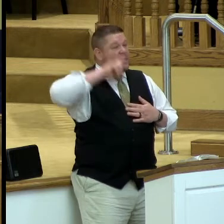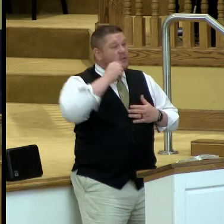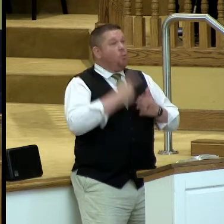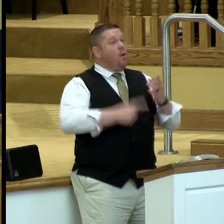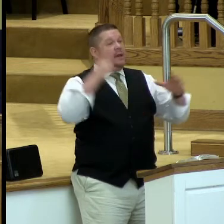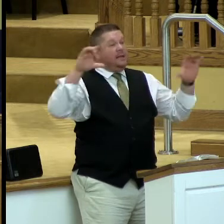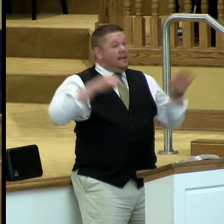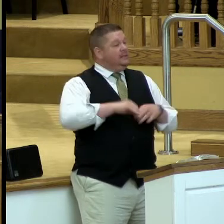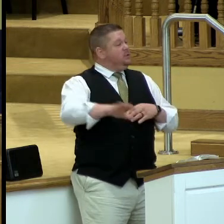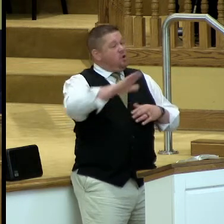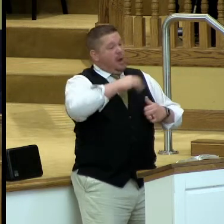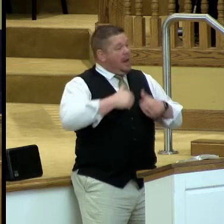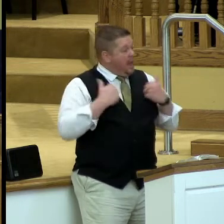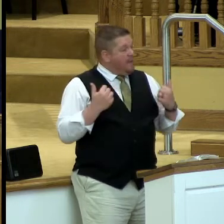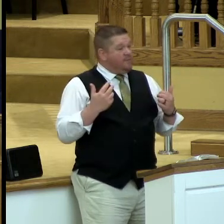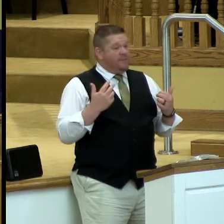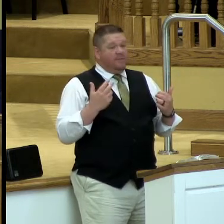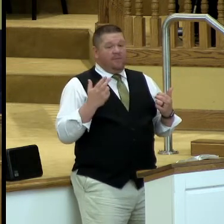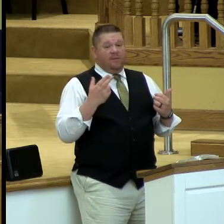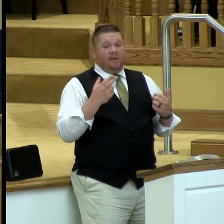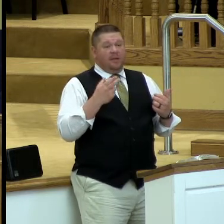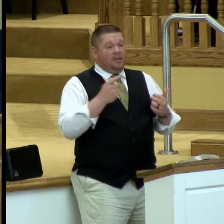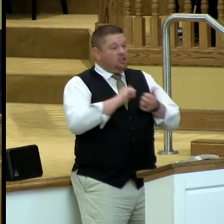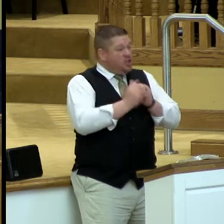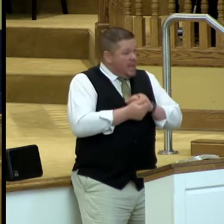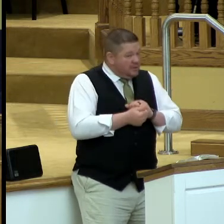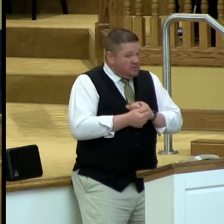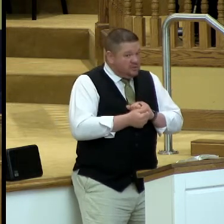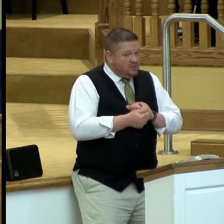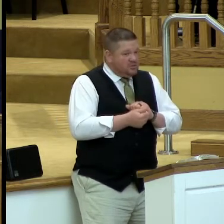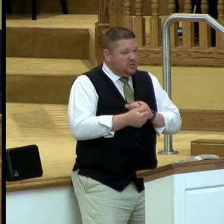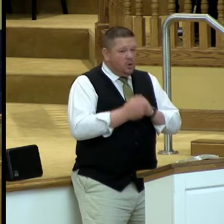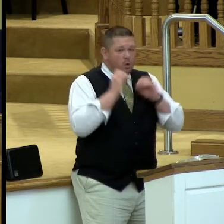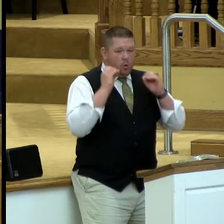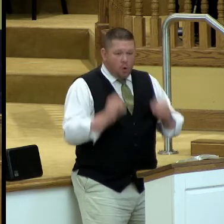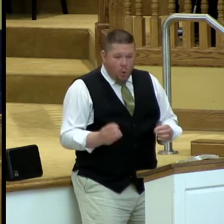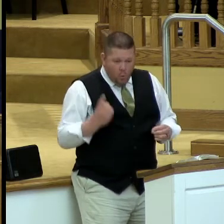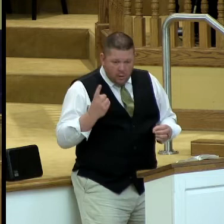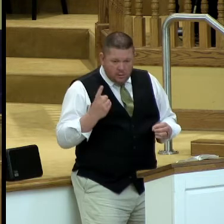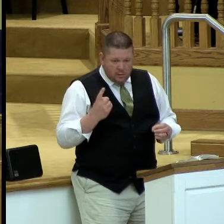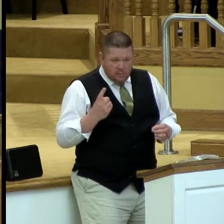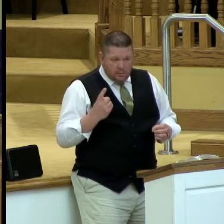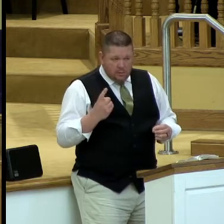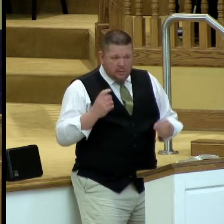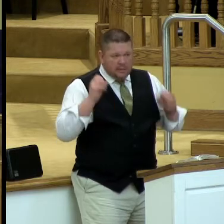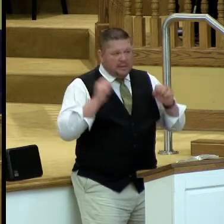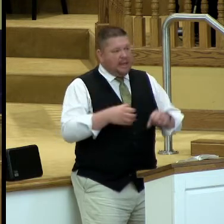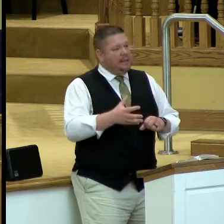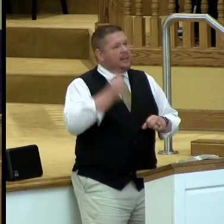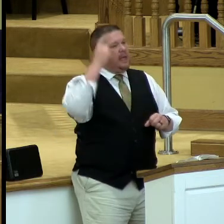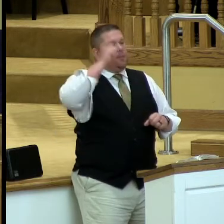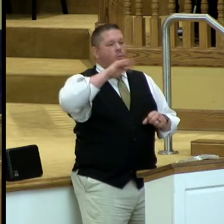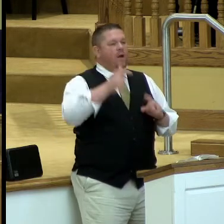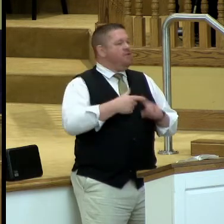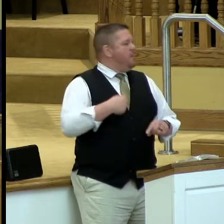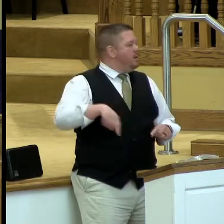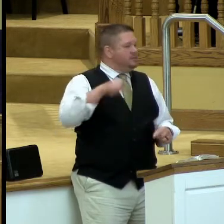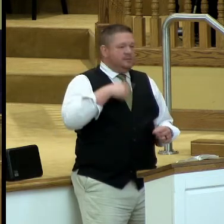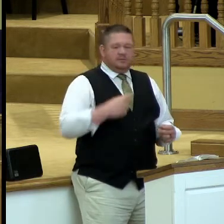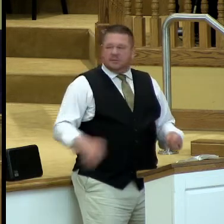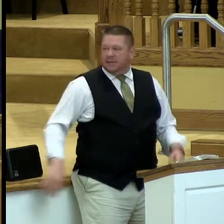is and what he does in your life, whenever you're saved and you get changed, no one can take him away from